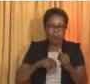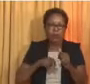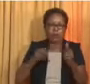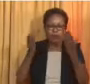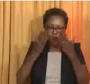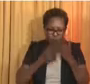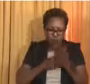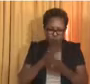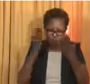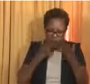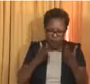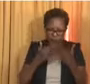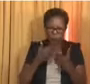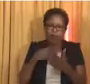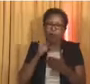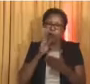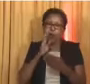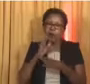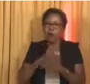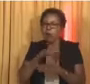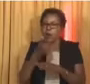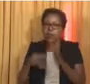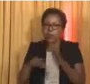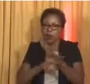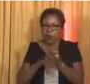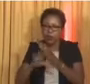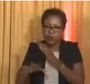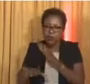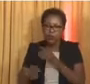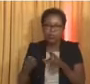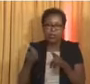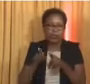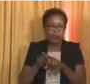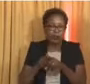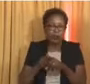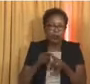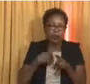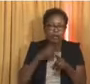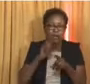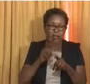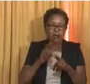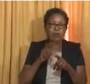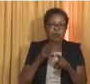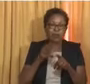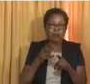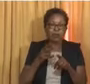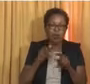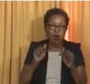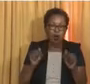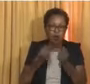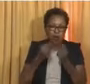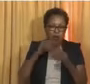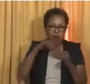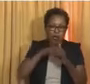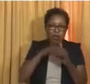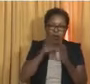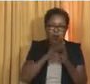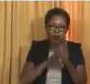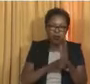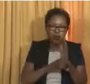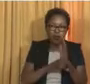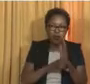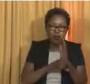jurisdictions. Further, I see a potential conflict within the constitutional system with the judicially created